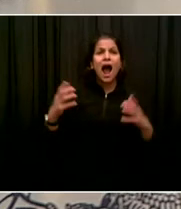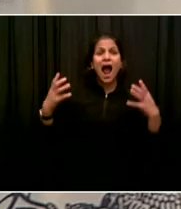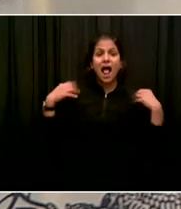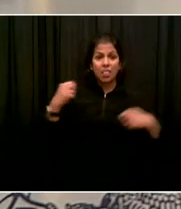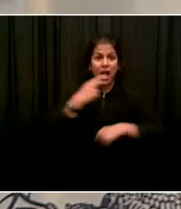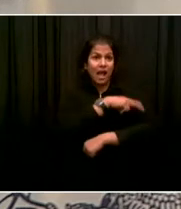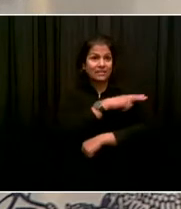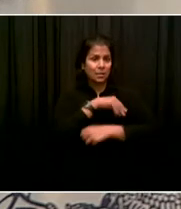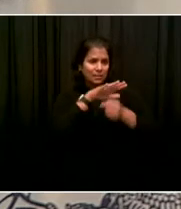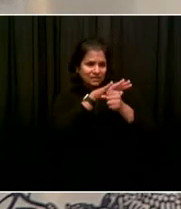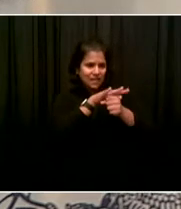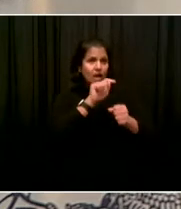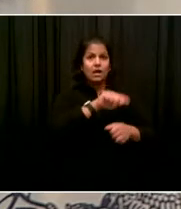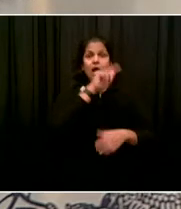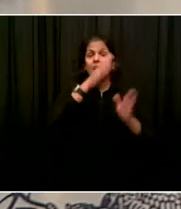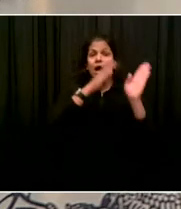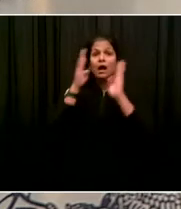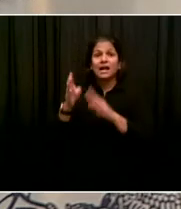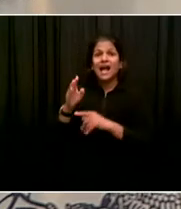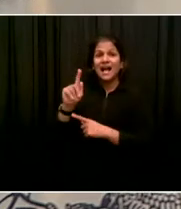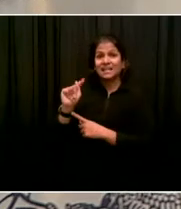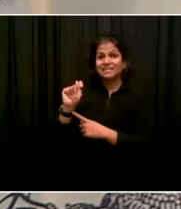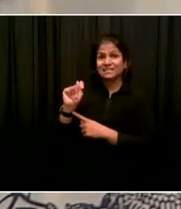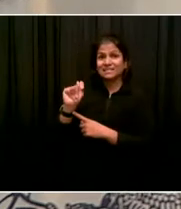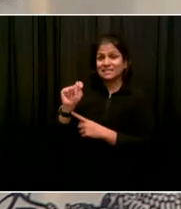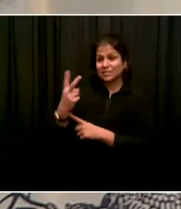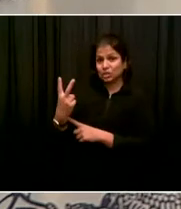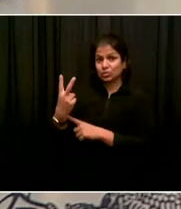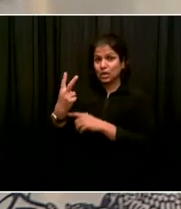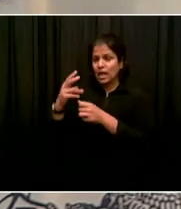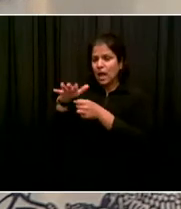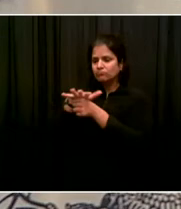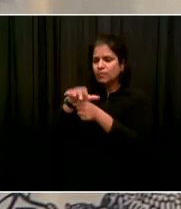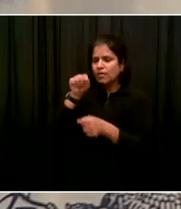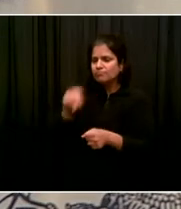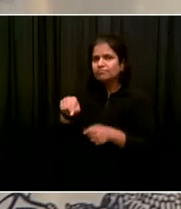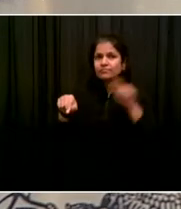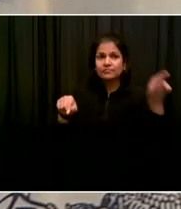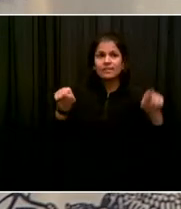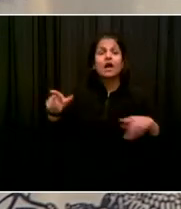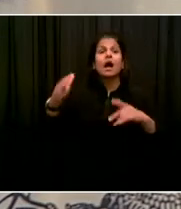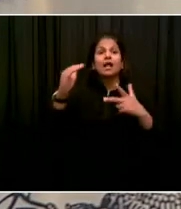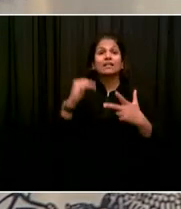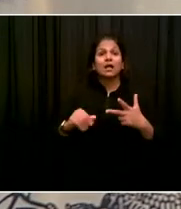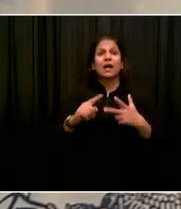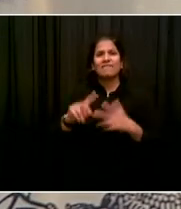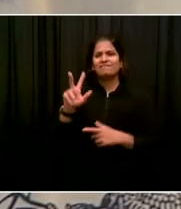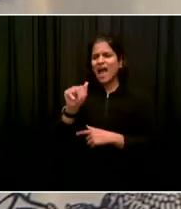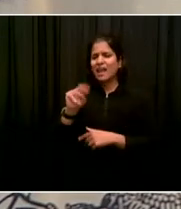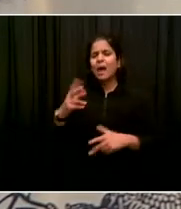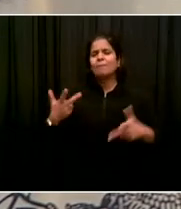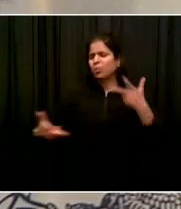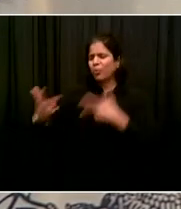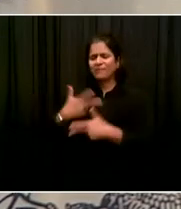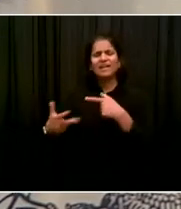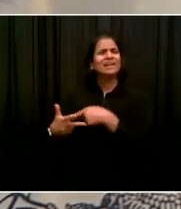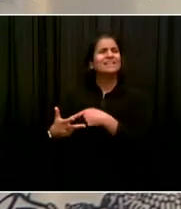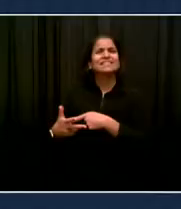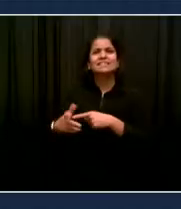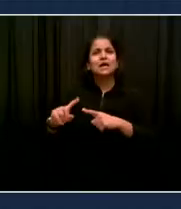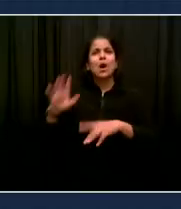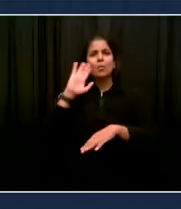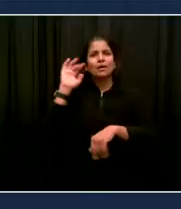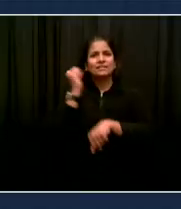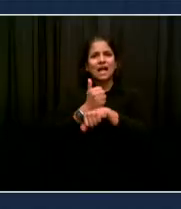units. They move around, so therefore the interactive map doesn't have them as fixed sites. If there's a better way to do it, all of the sites are on the website right there.